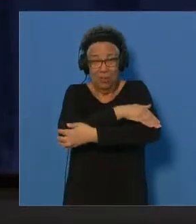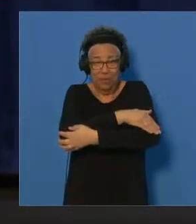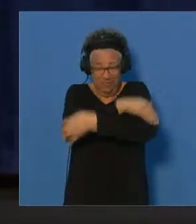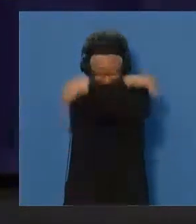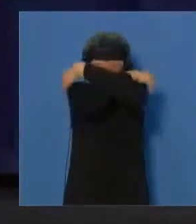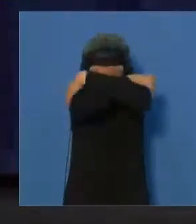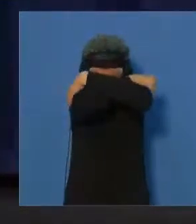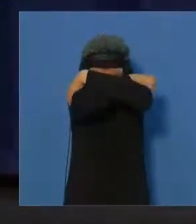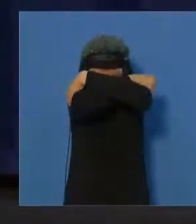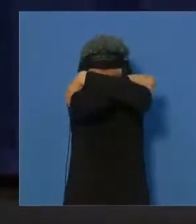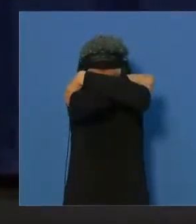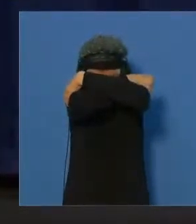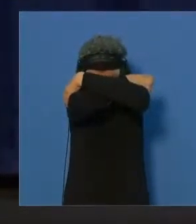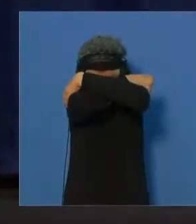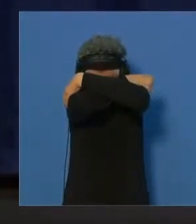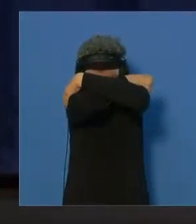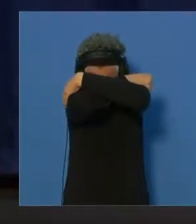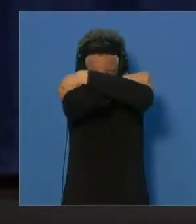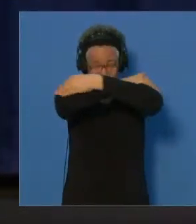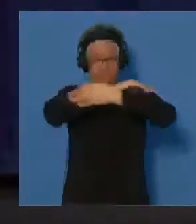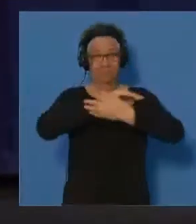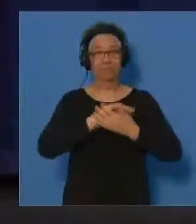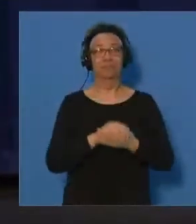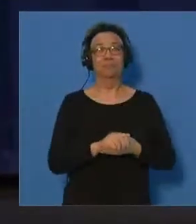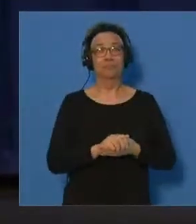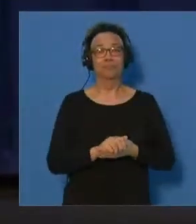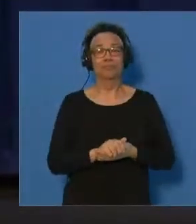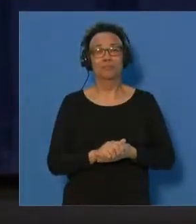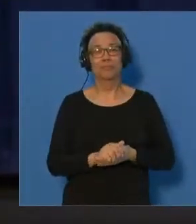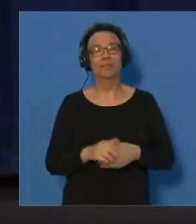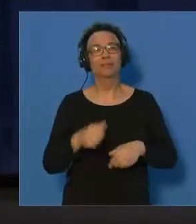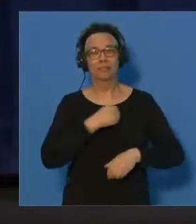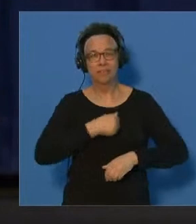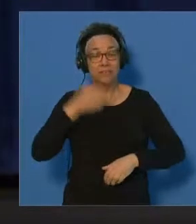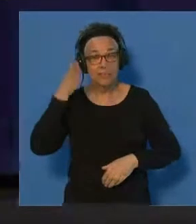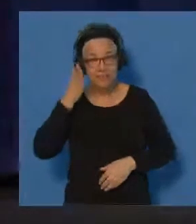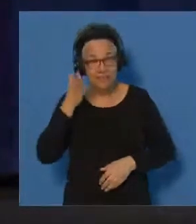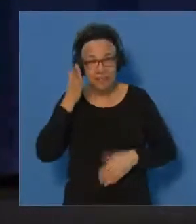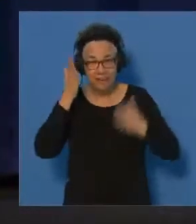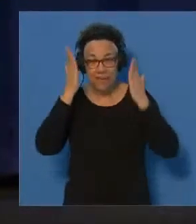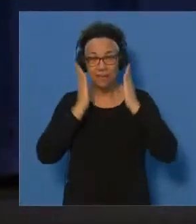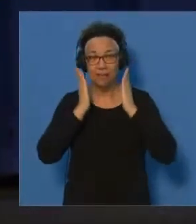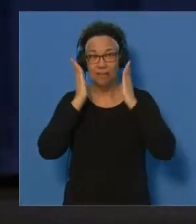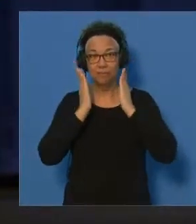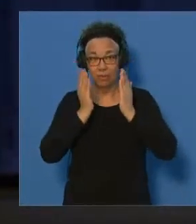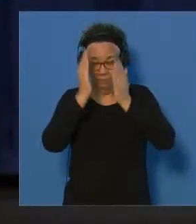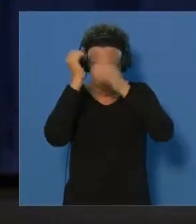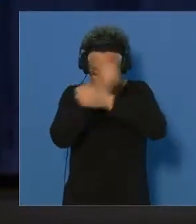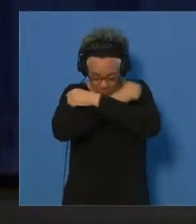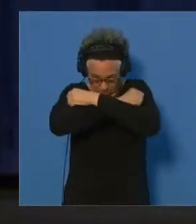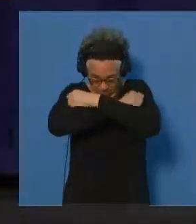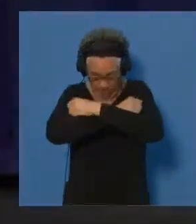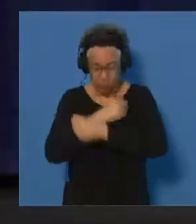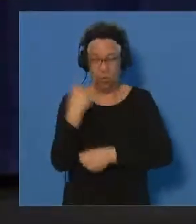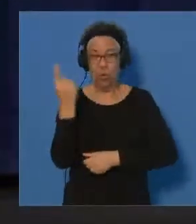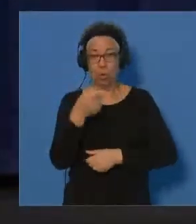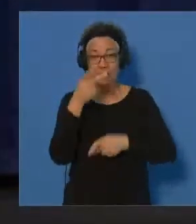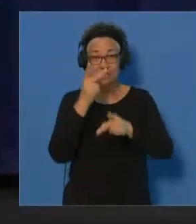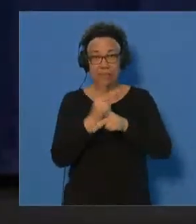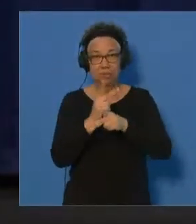face. The sides of your face, I should say. If possible, always keep your phone on so you can